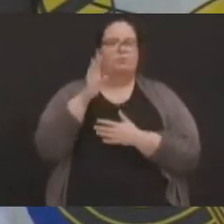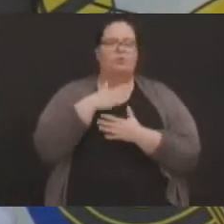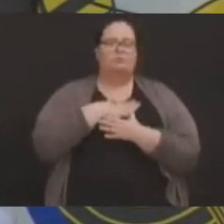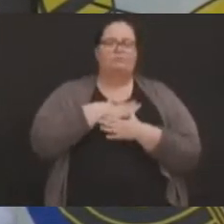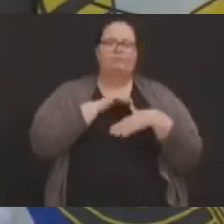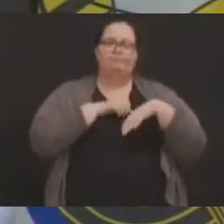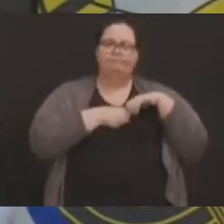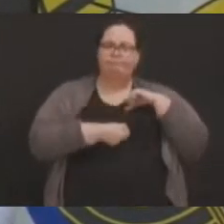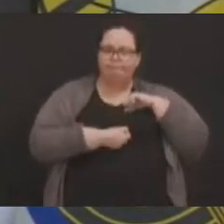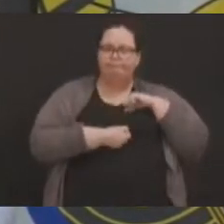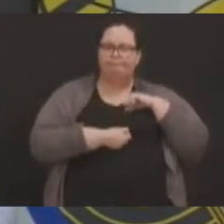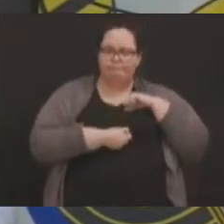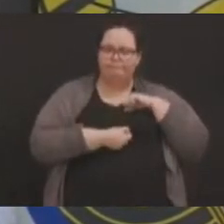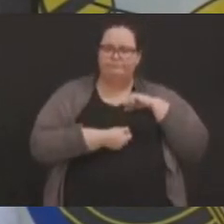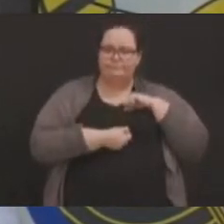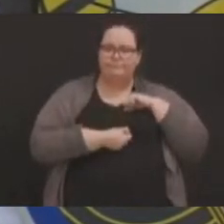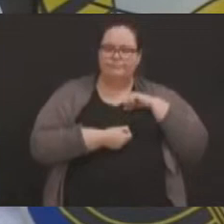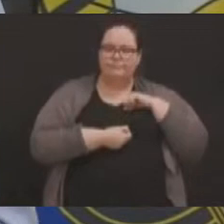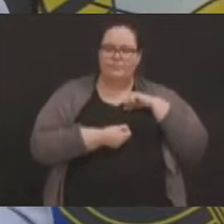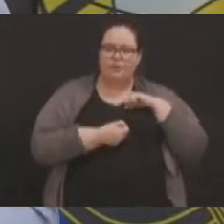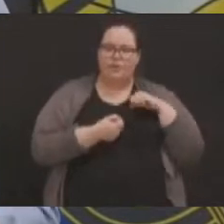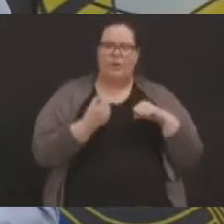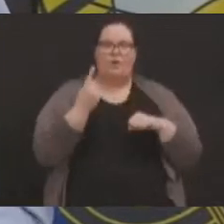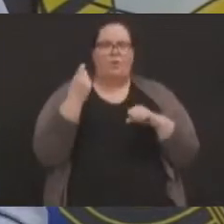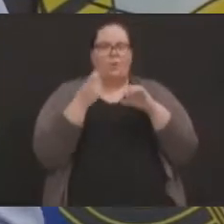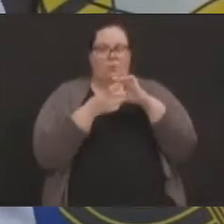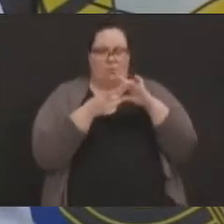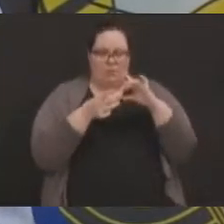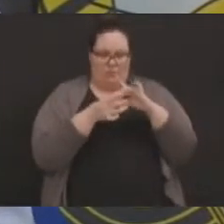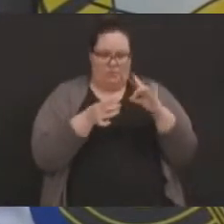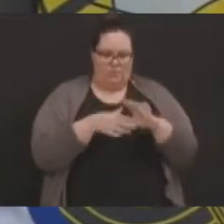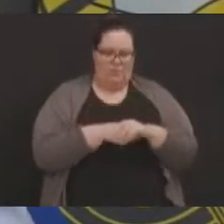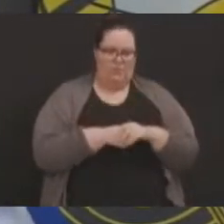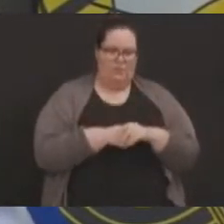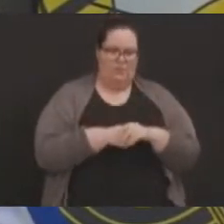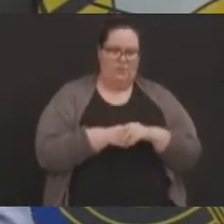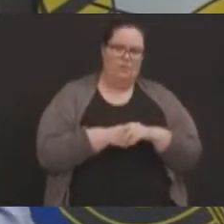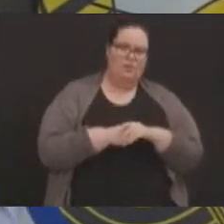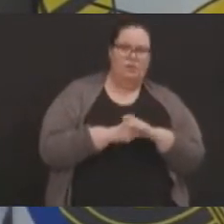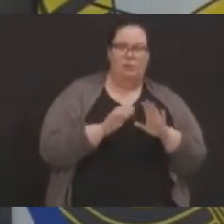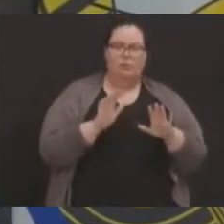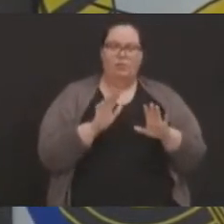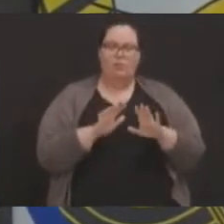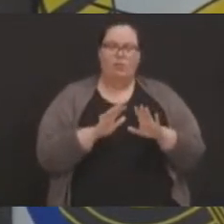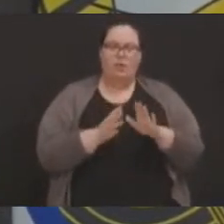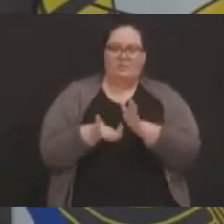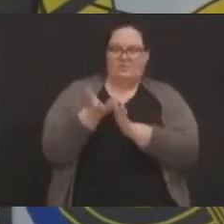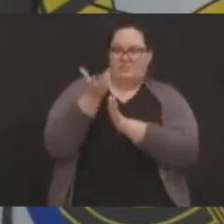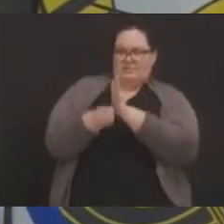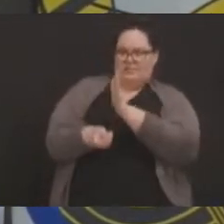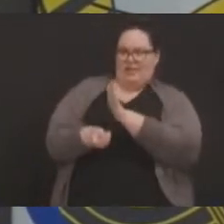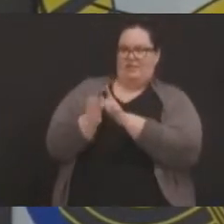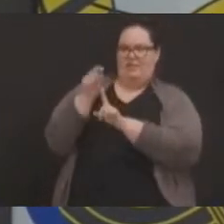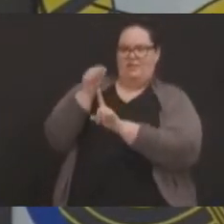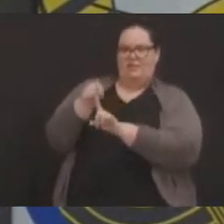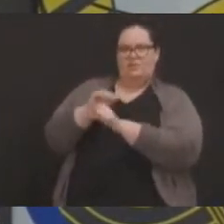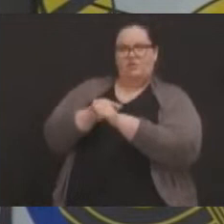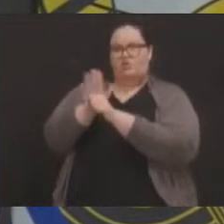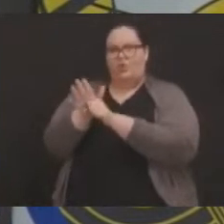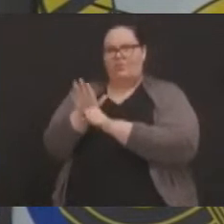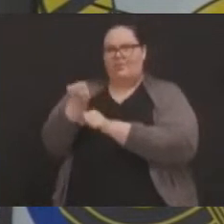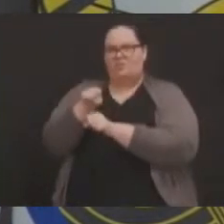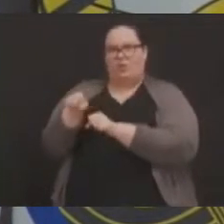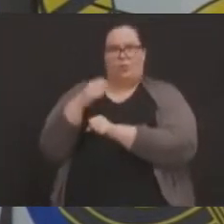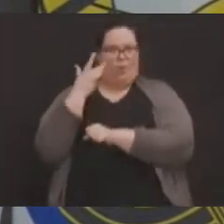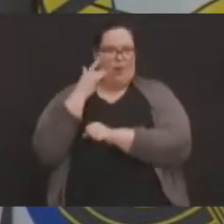COVID-related or not really is a team effort between the the attending physicians as well as public health. And